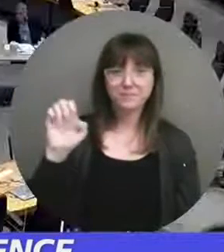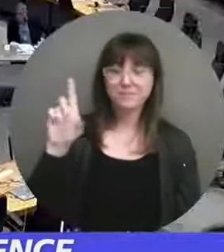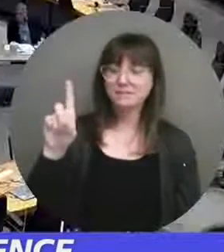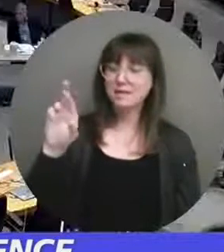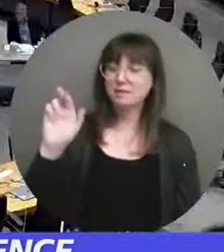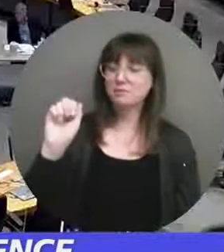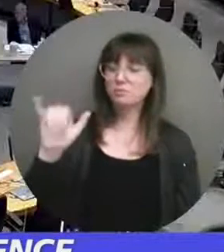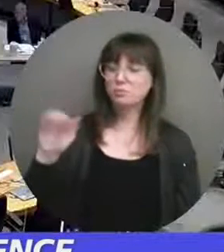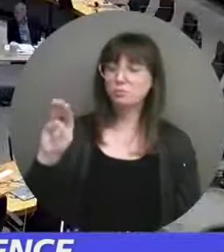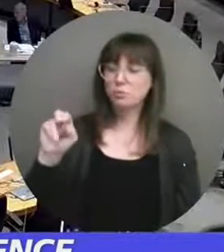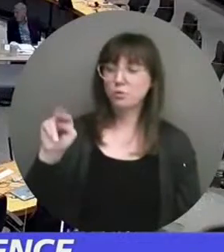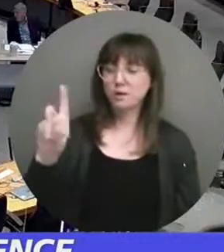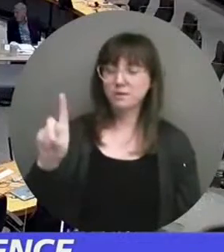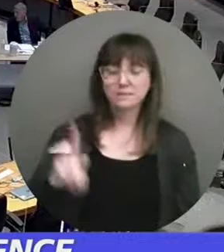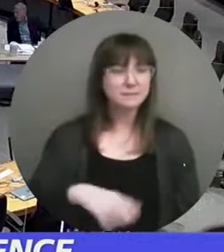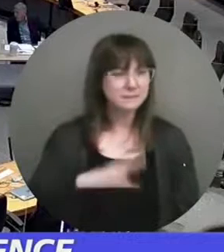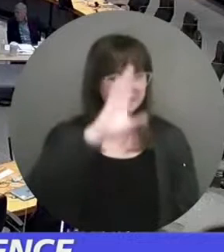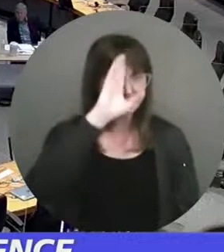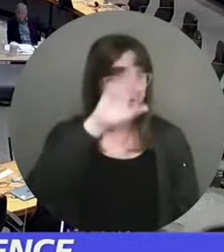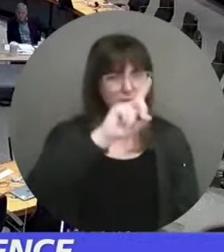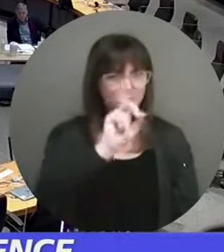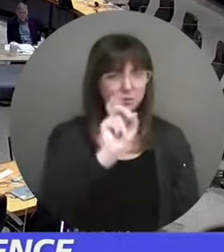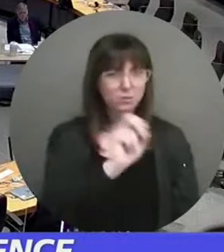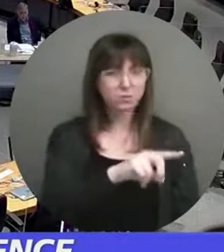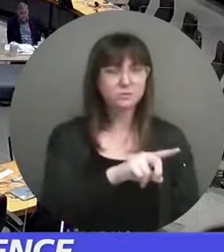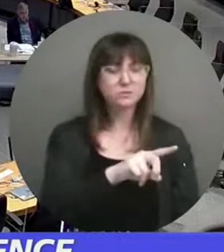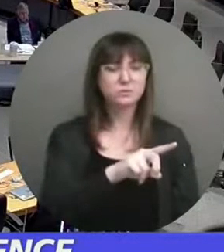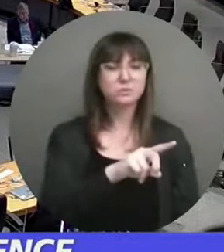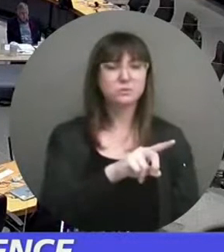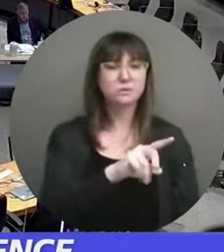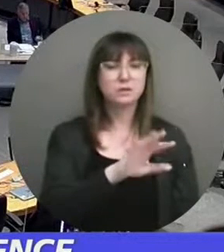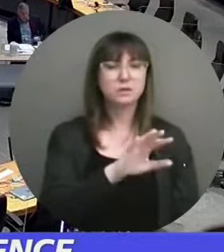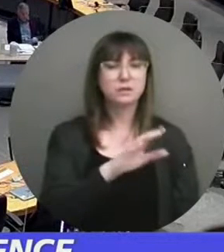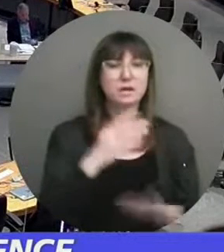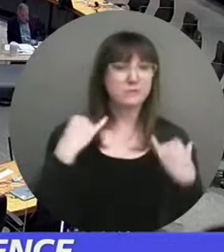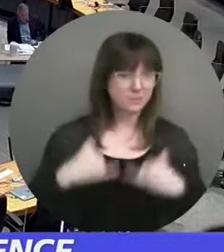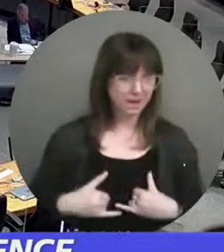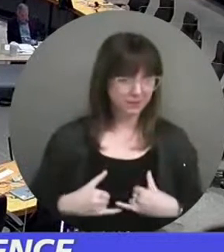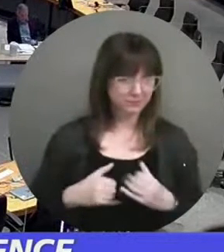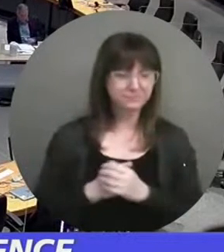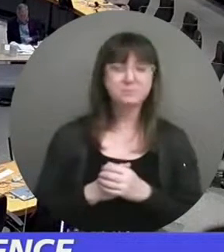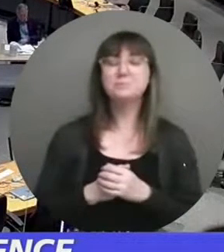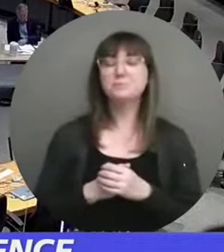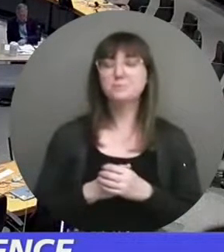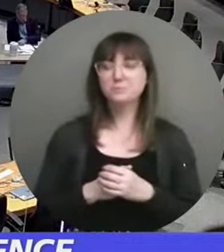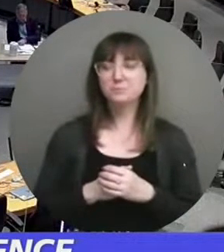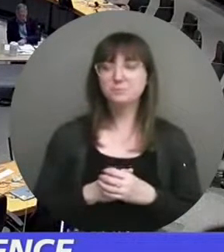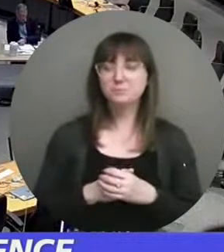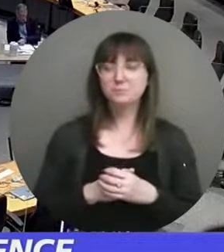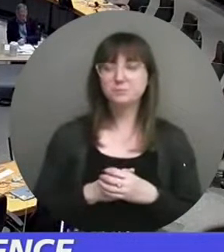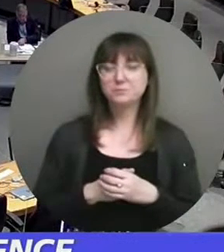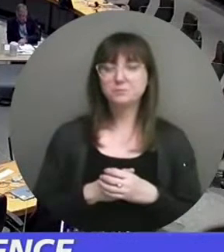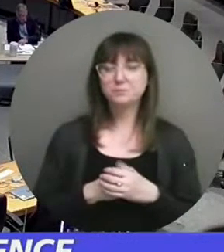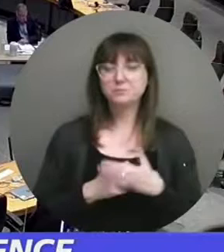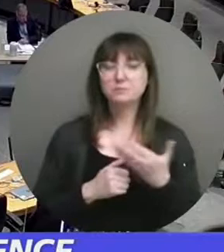Hello, thank you. My first question is for the mayor. Given the expected drop in revenues that